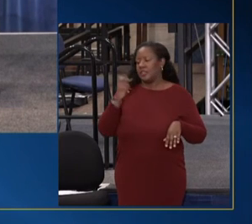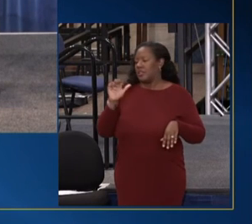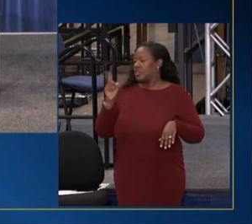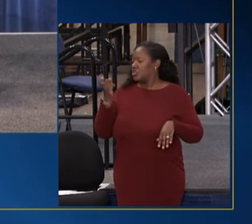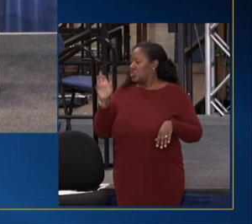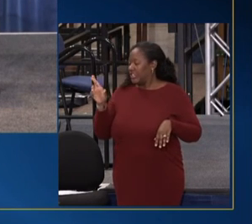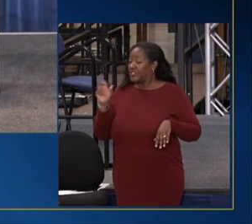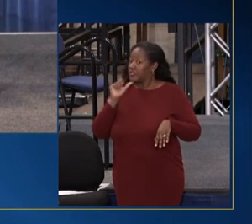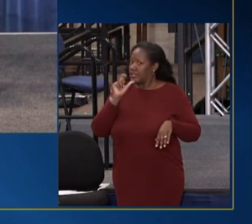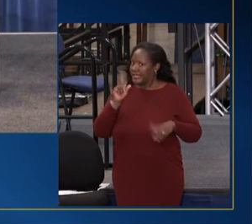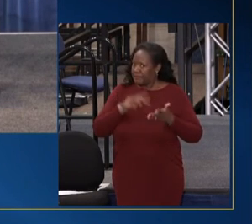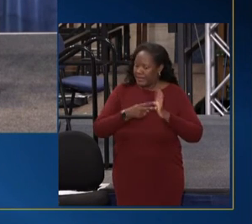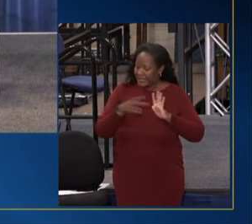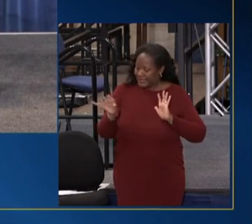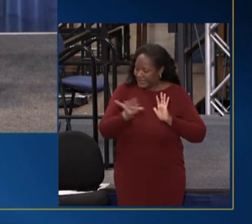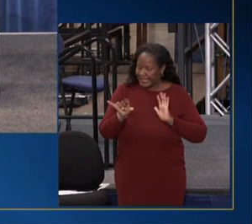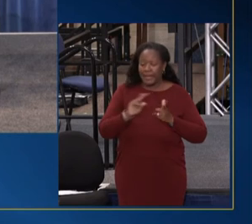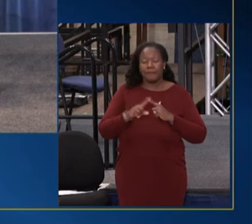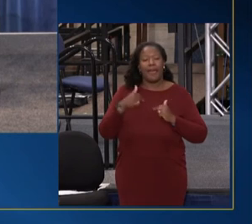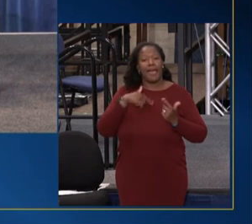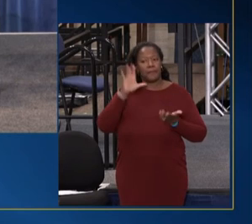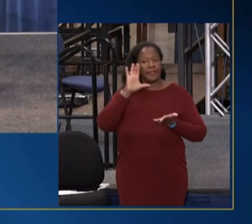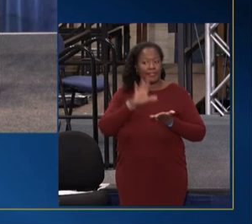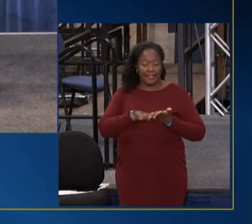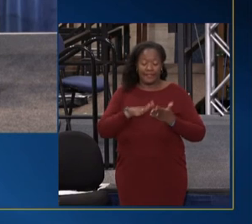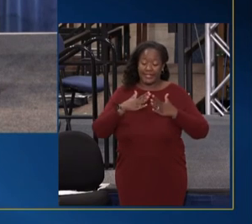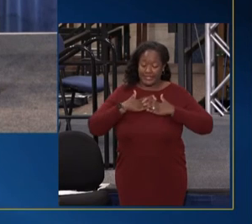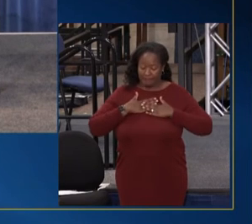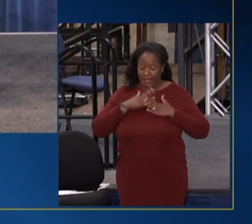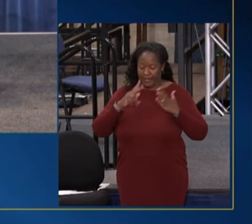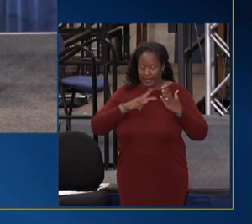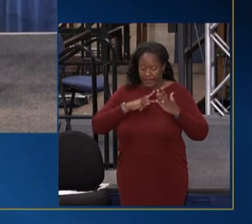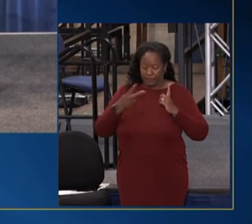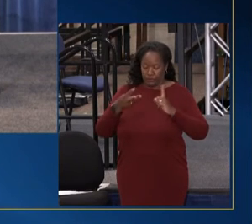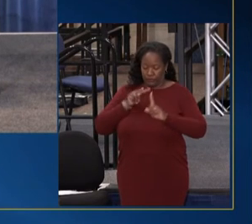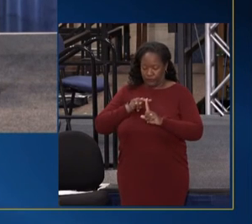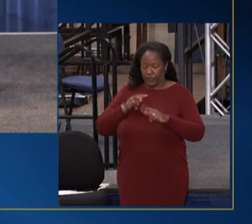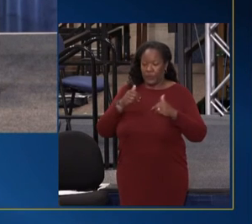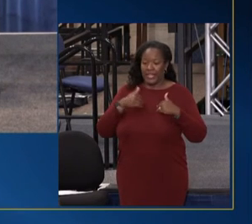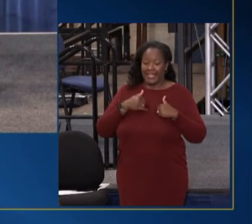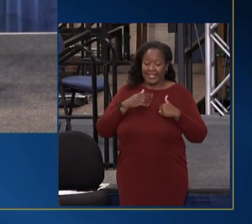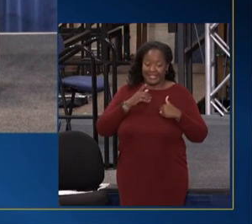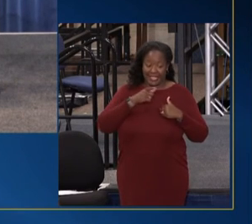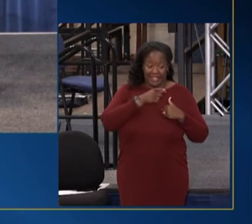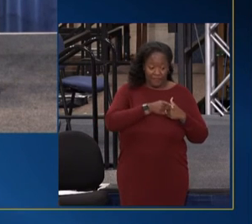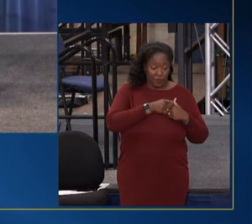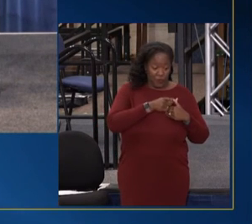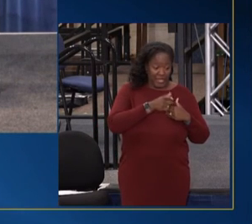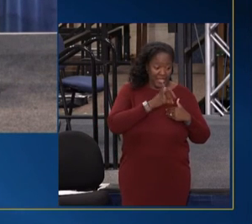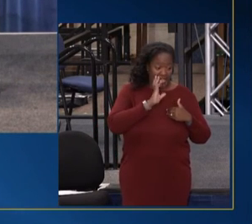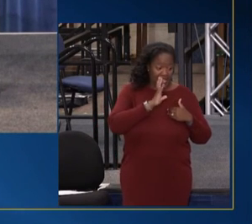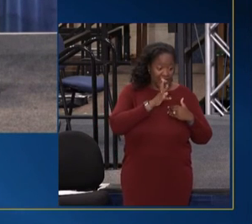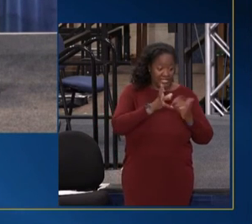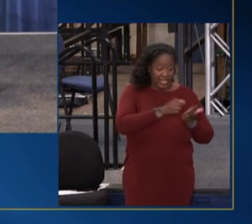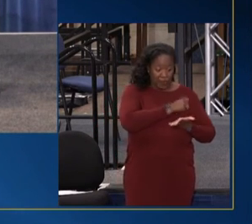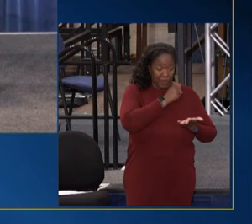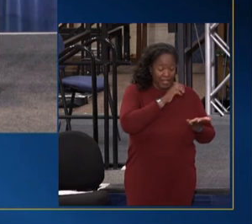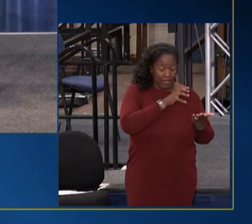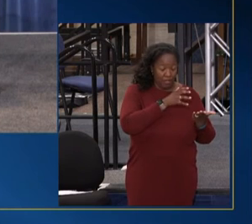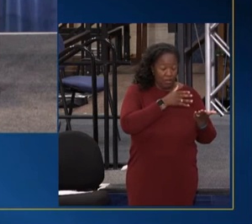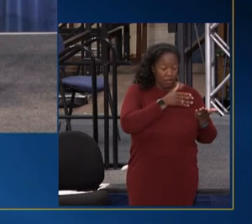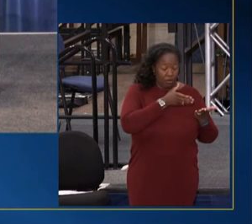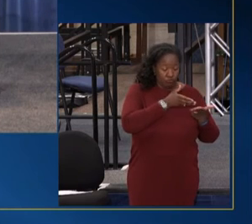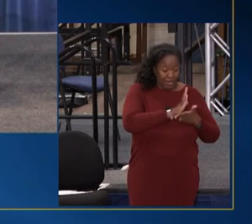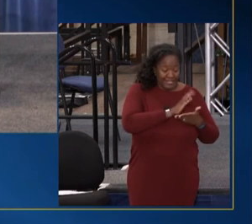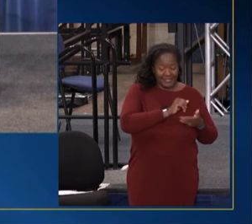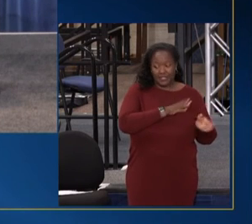because I believe, right, like, and this is my personal view, right, that we will follow a similar trajectory. We're already seeing it with the Hyde-like amendments. We're already